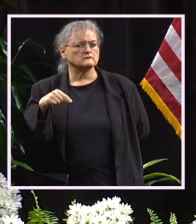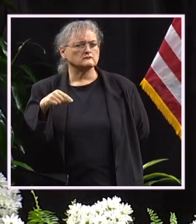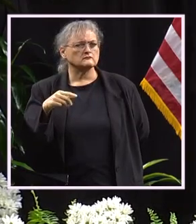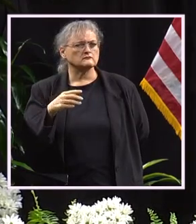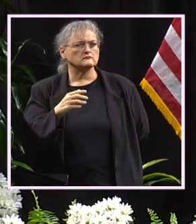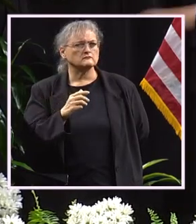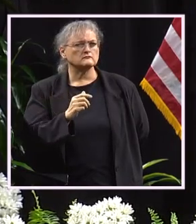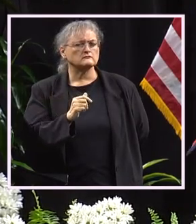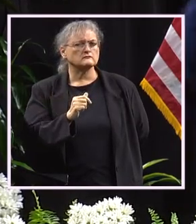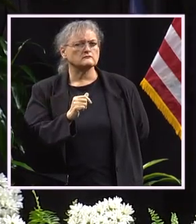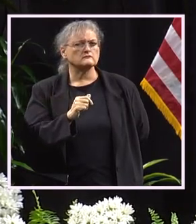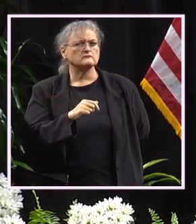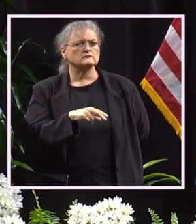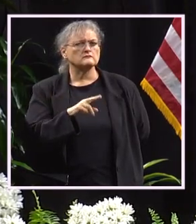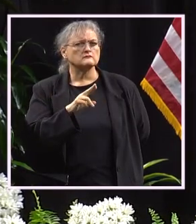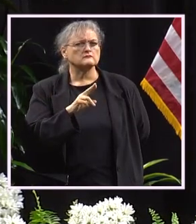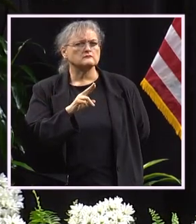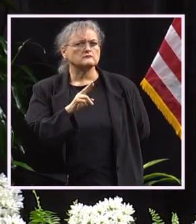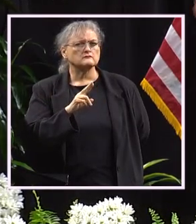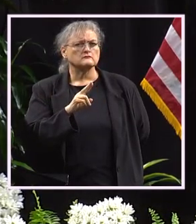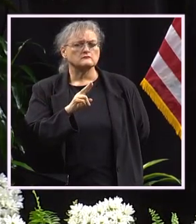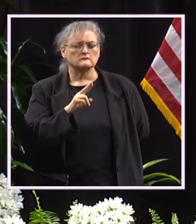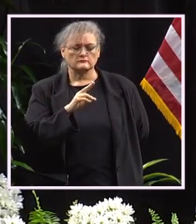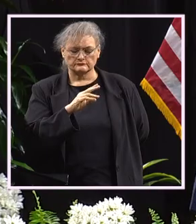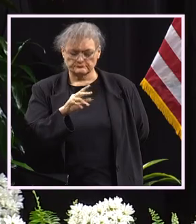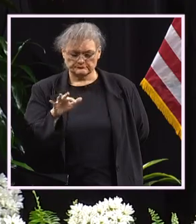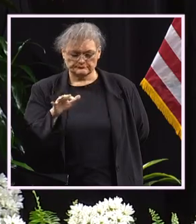Architecture. Rubena Dewama.